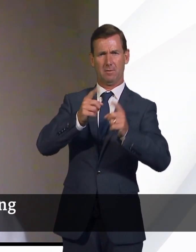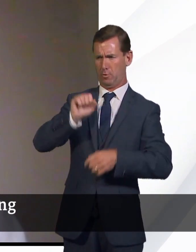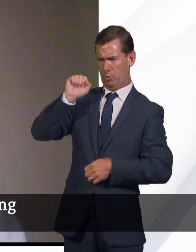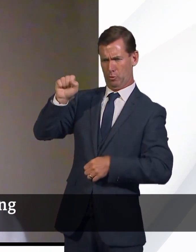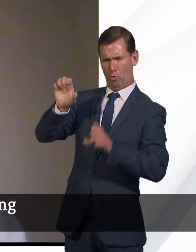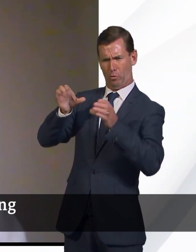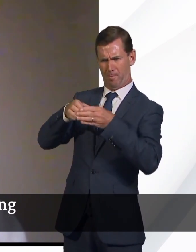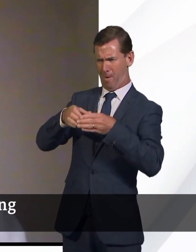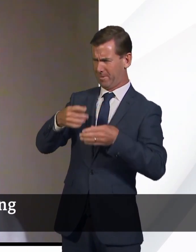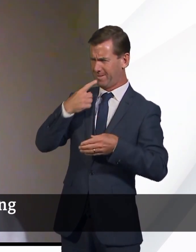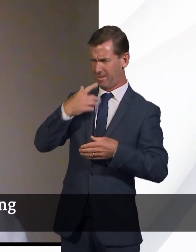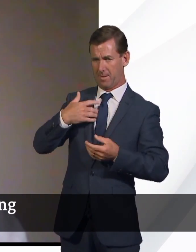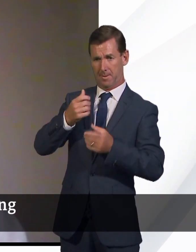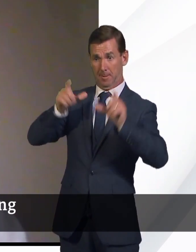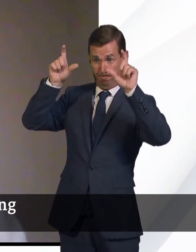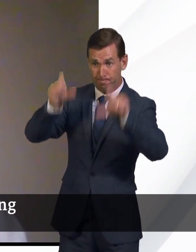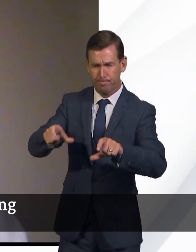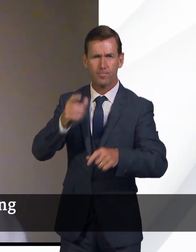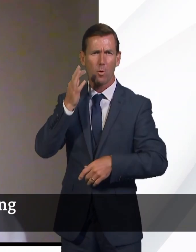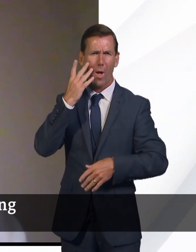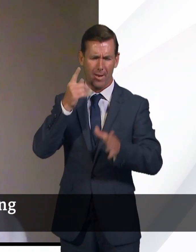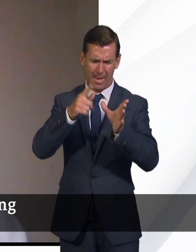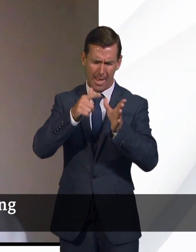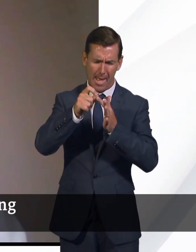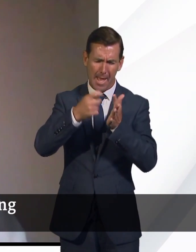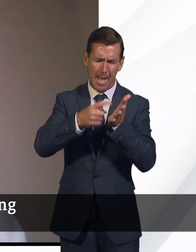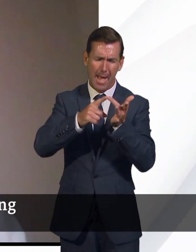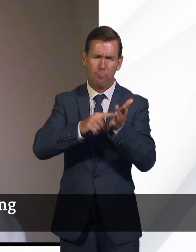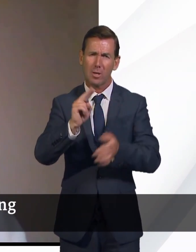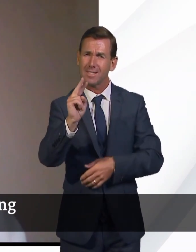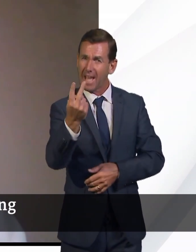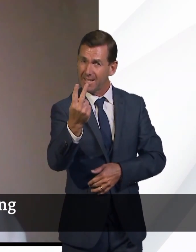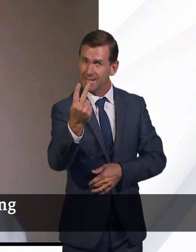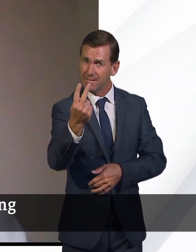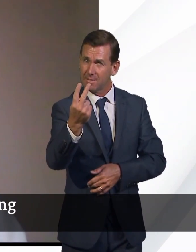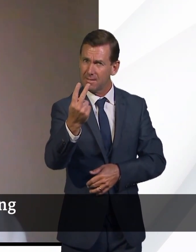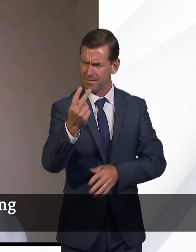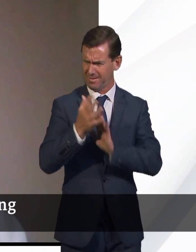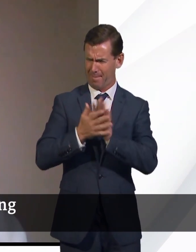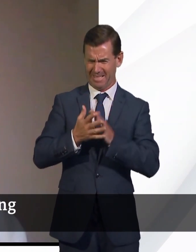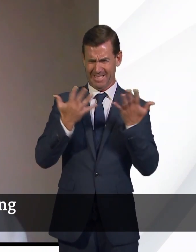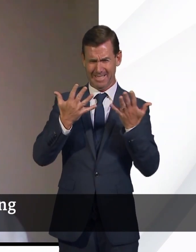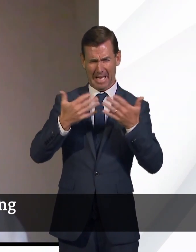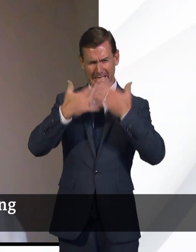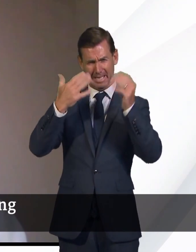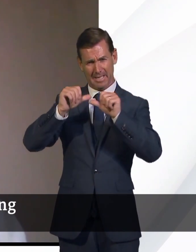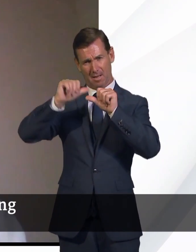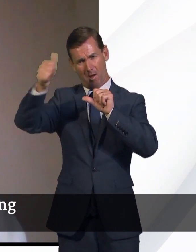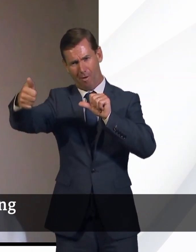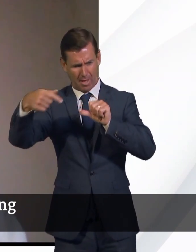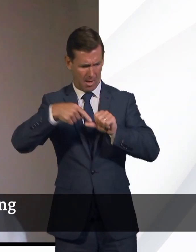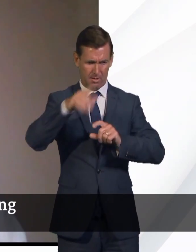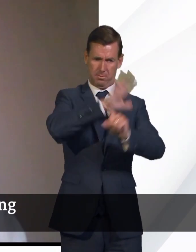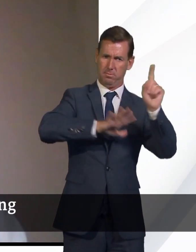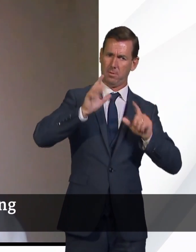a ban on care homes came on April the 2nd. That's 10 days after the national lockdown. So based on